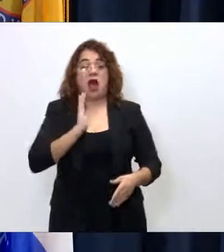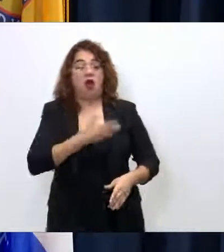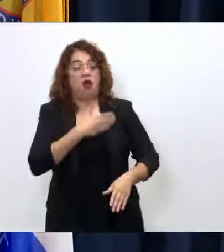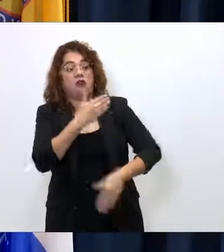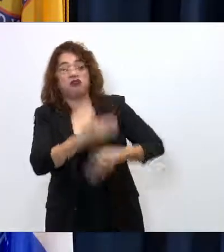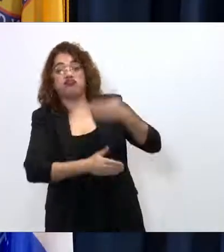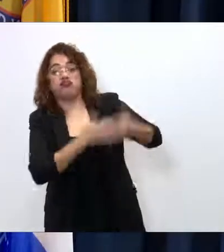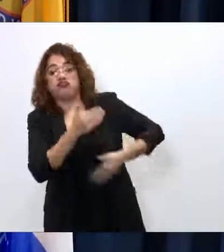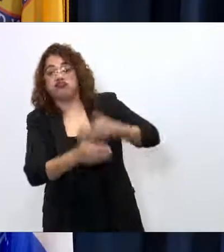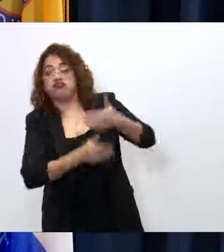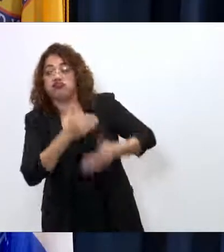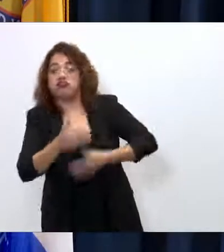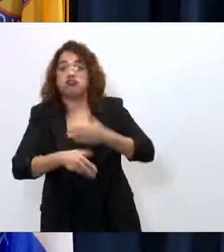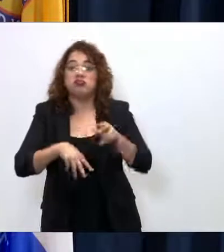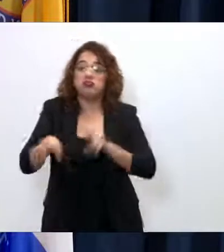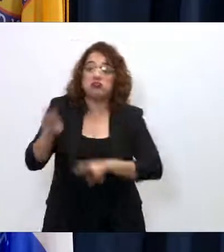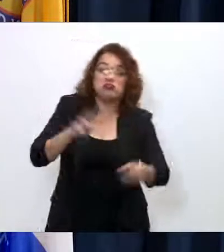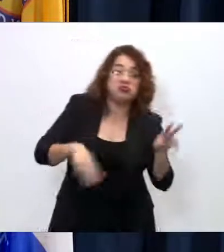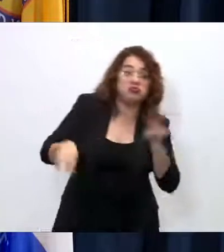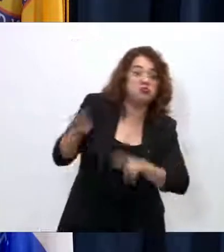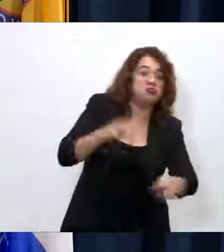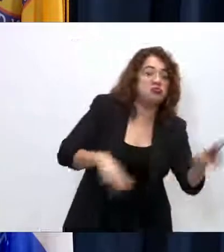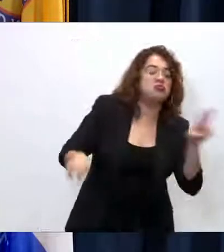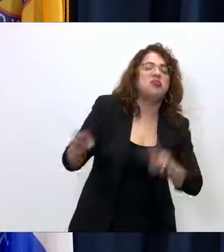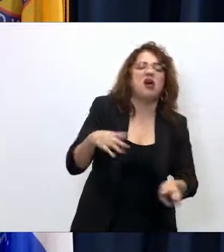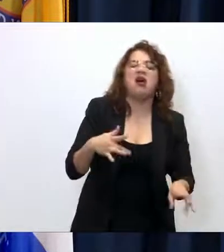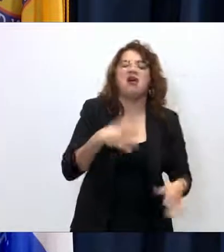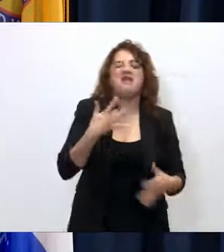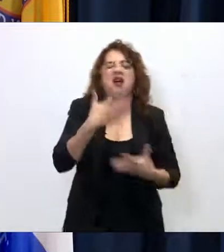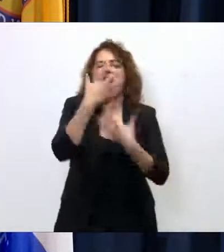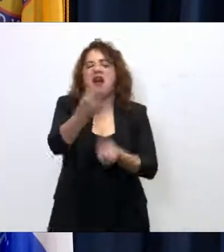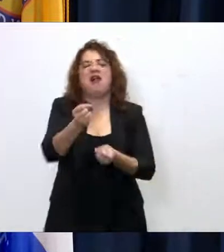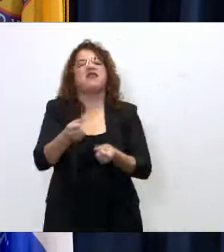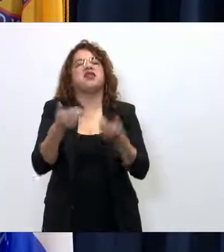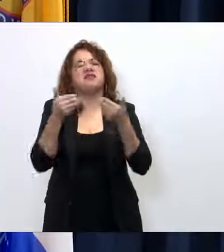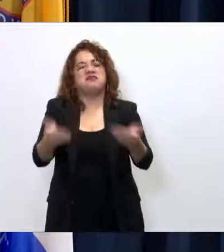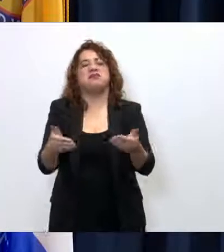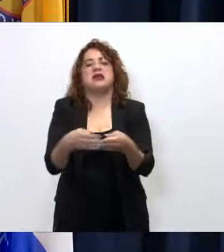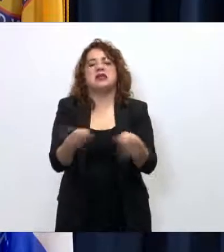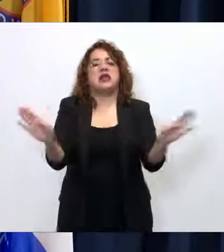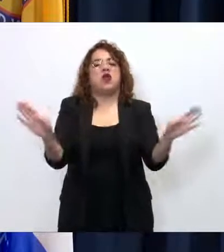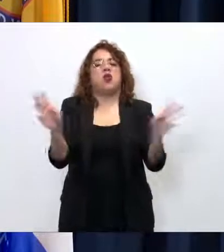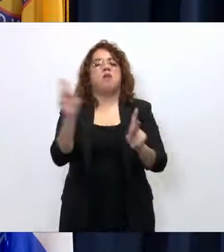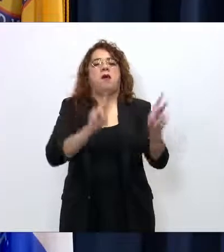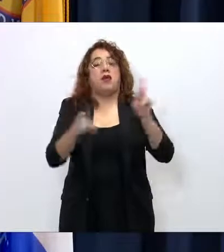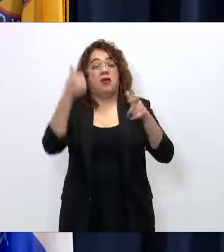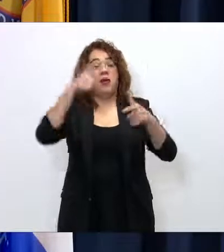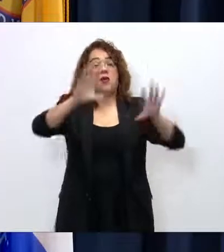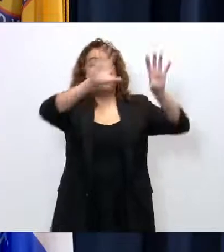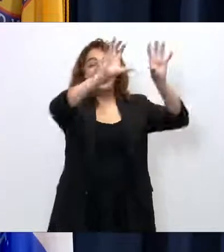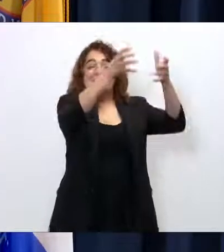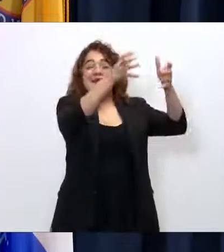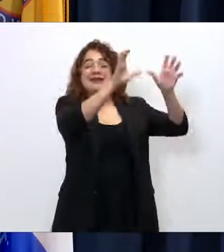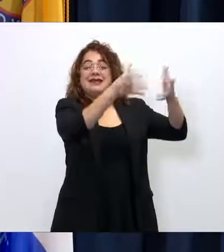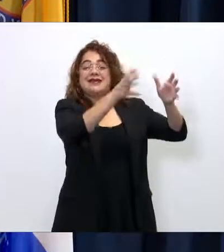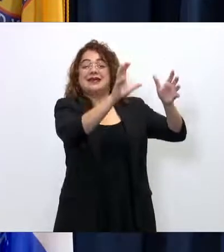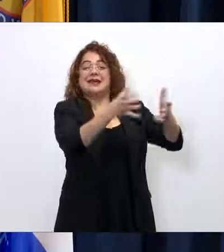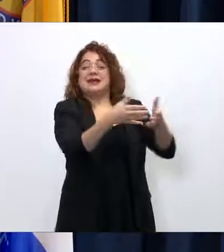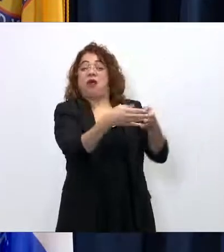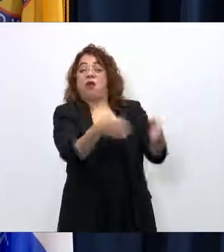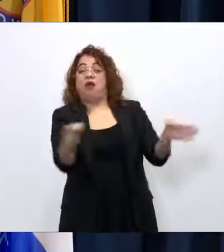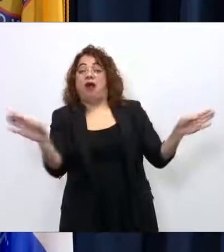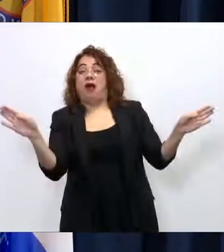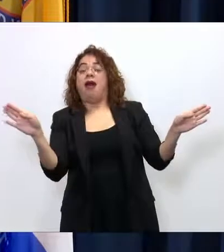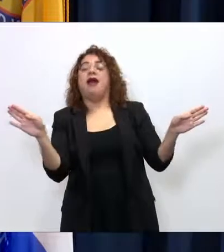confident that we can begin now vaccinating the general population. I want to make sure that we know how we can get that done, though.